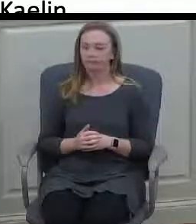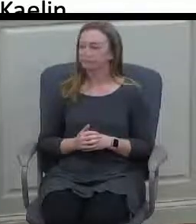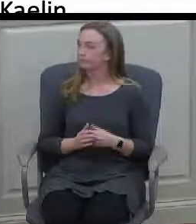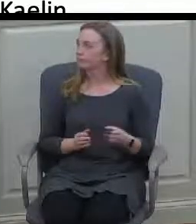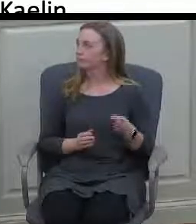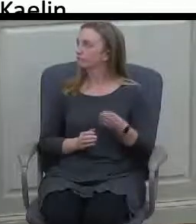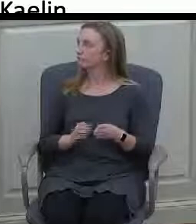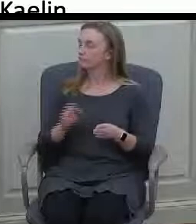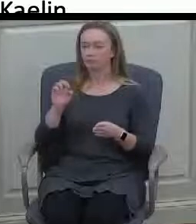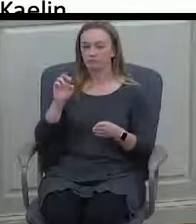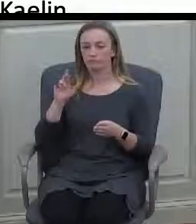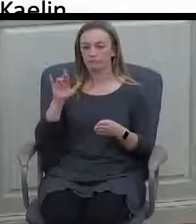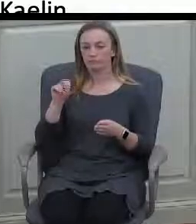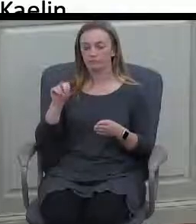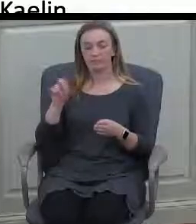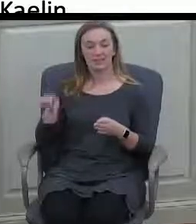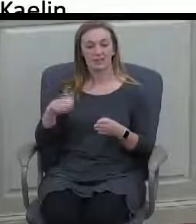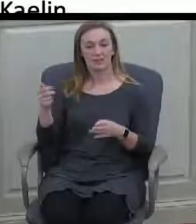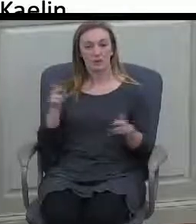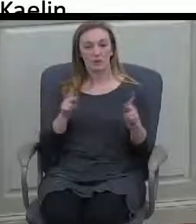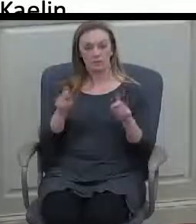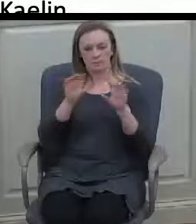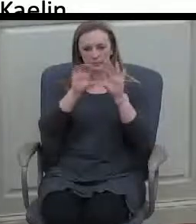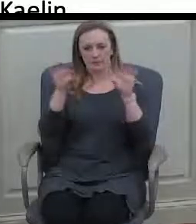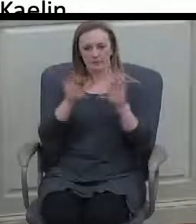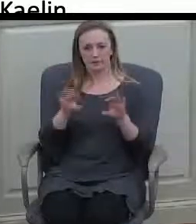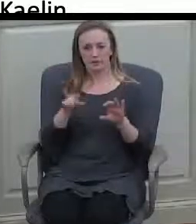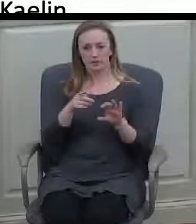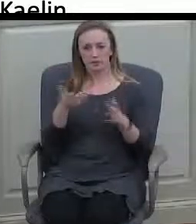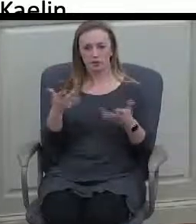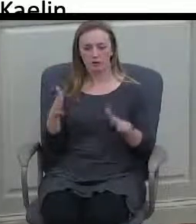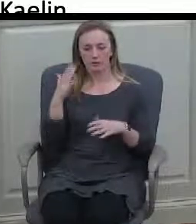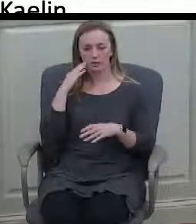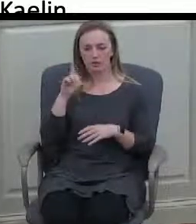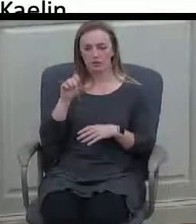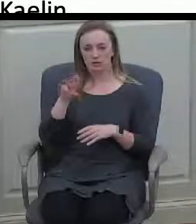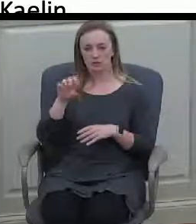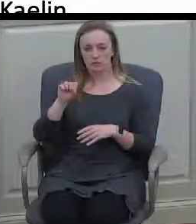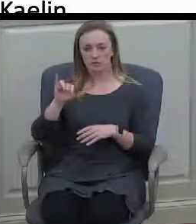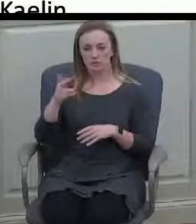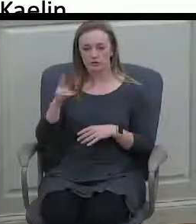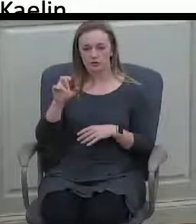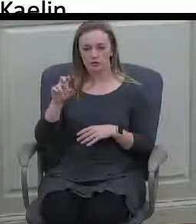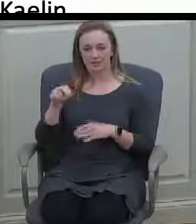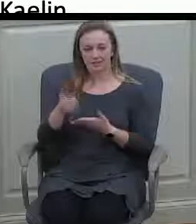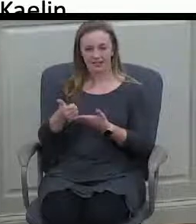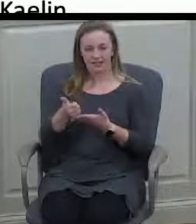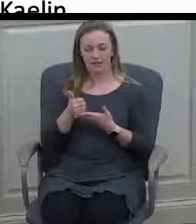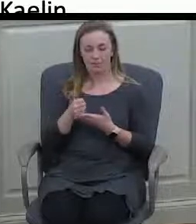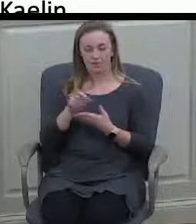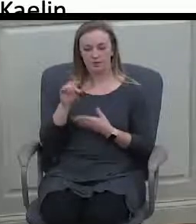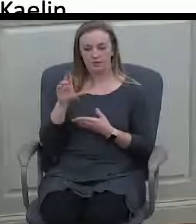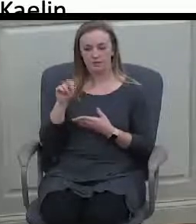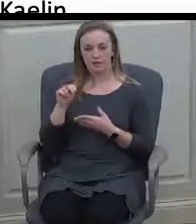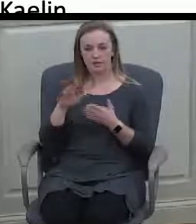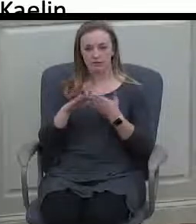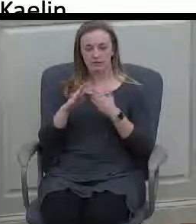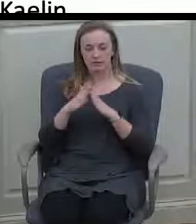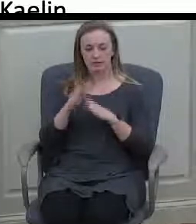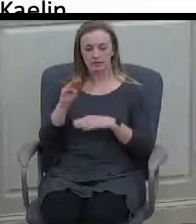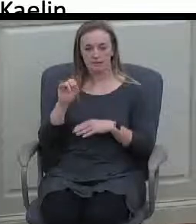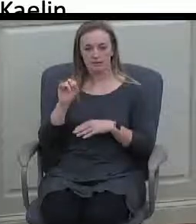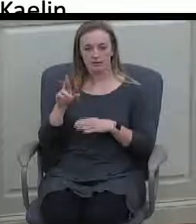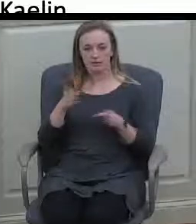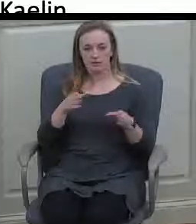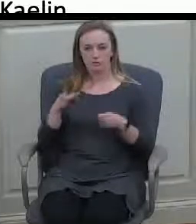So the rest of the folks on screen, you may be familiar with Lewis Johnson, who helped me out with the downtown master plan project, who's also helping